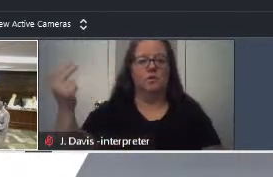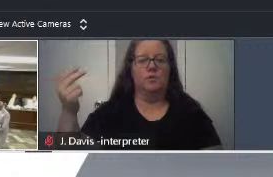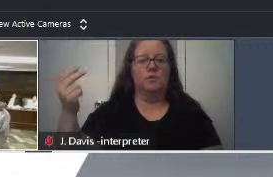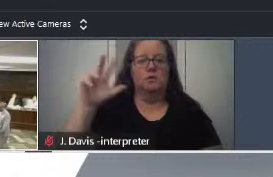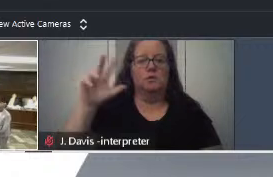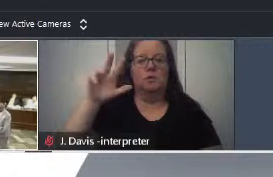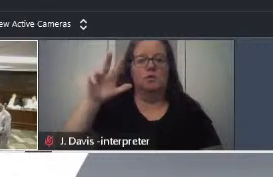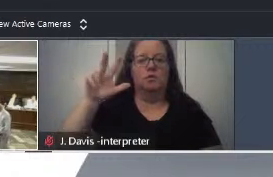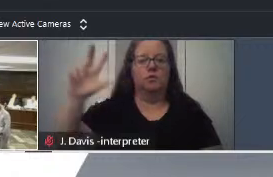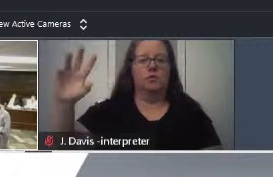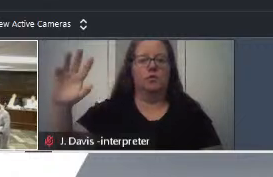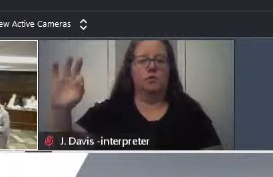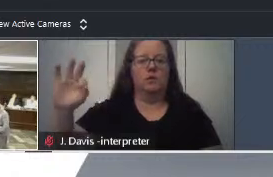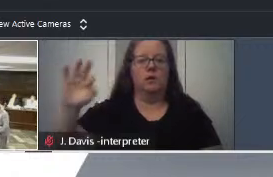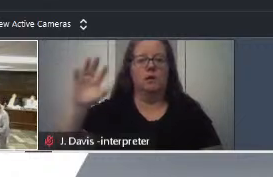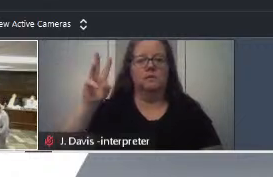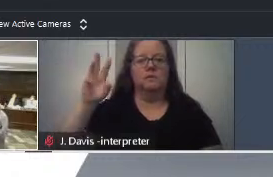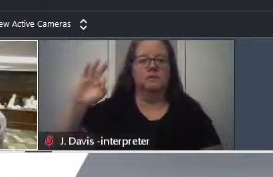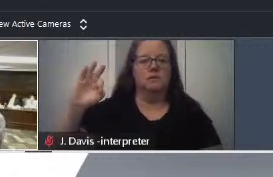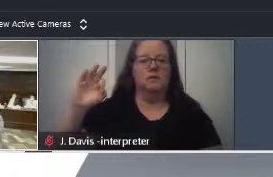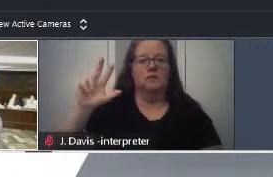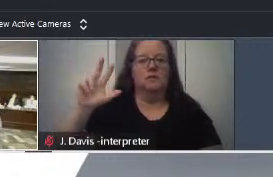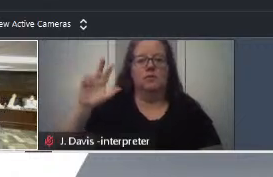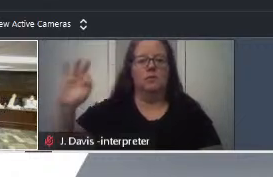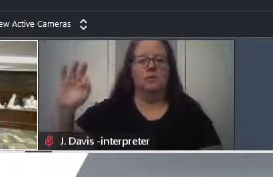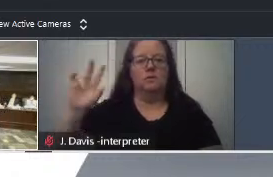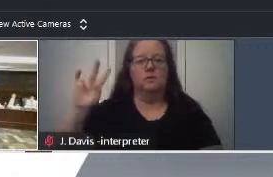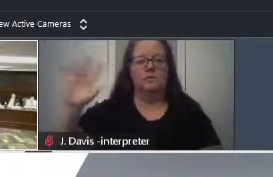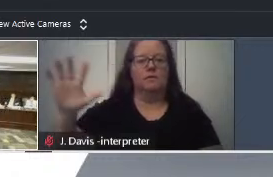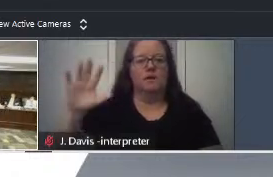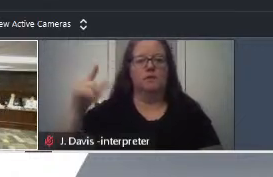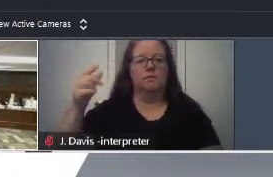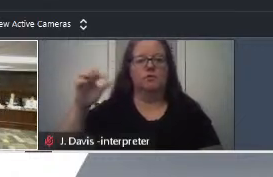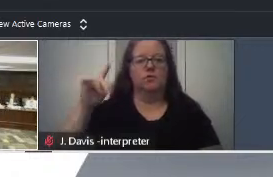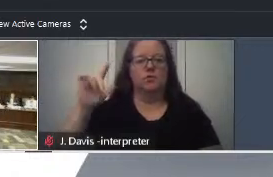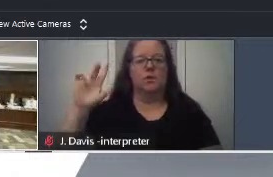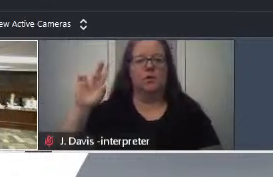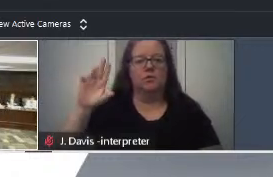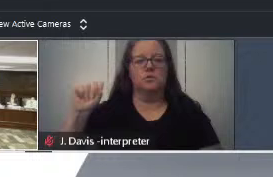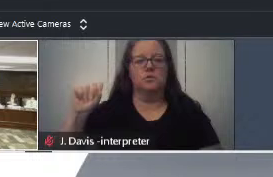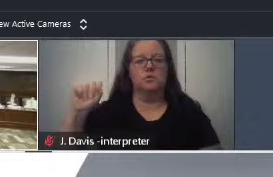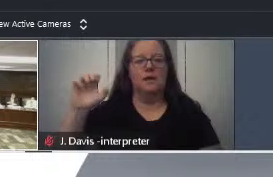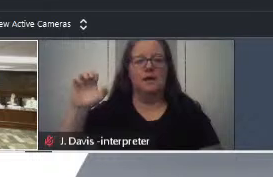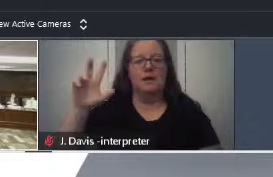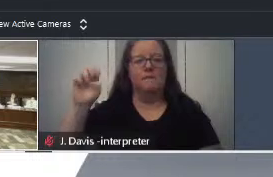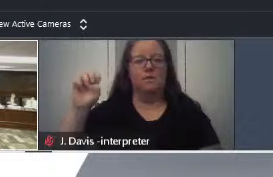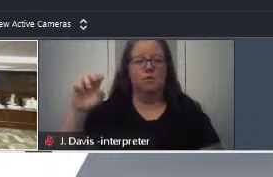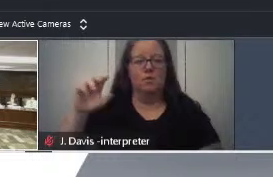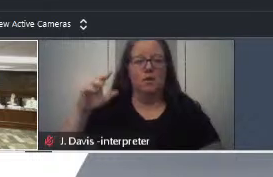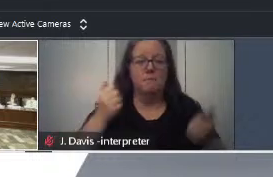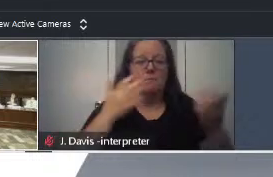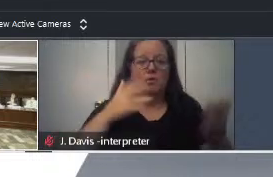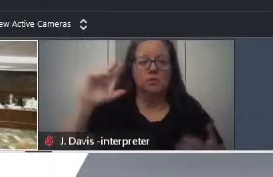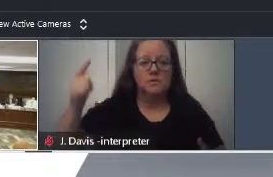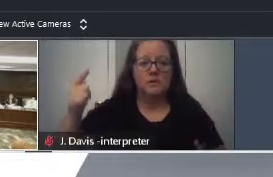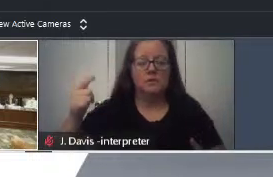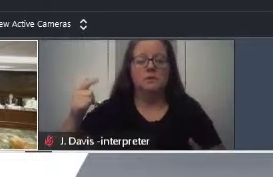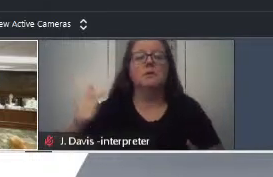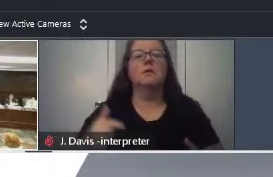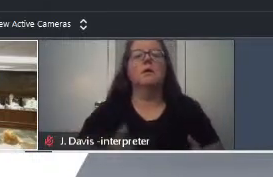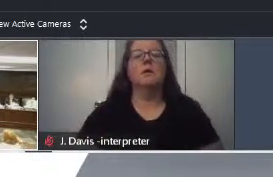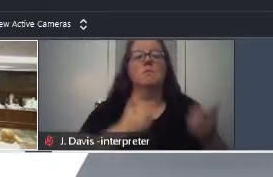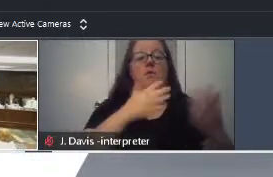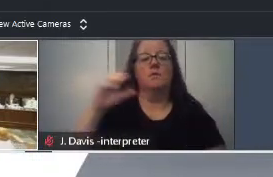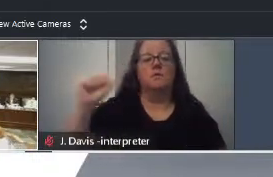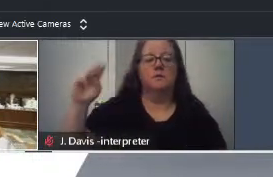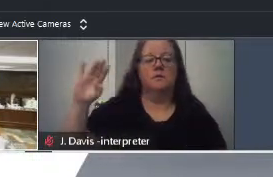3969 and 3975 Giraldus Avenue. Can I get a motion and a second, please? Second. Moved by Smiley,